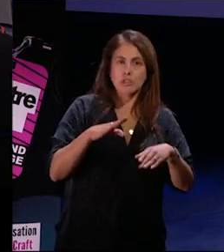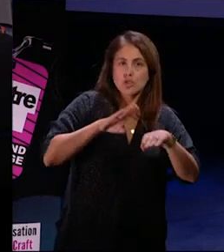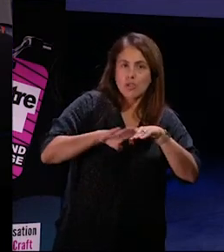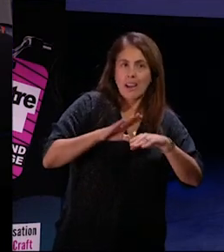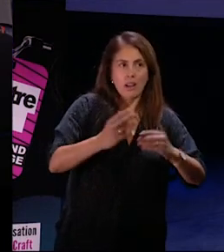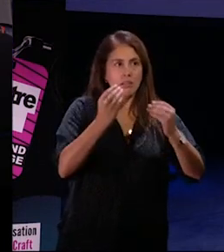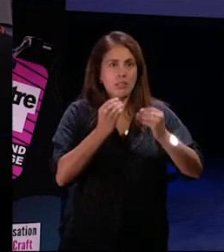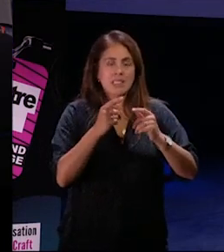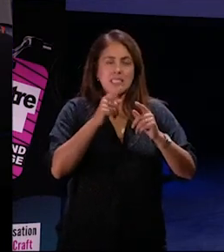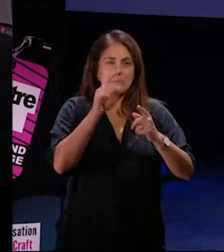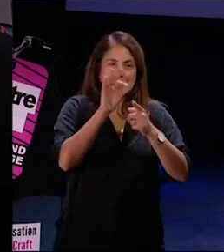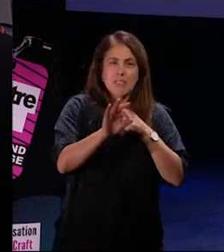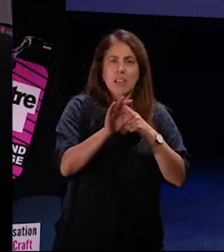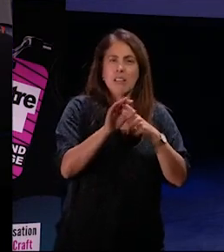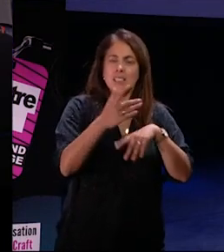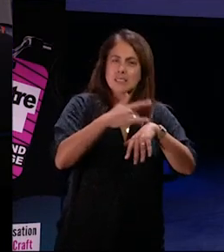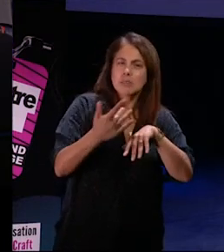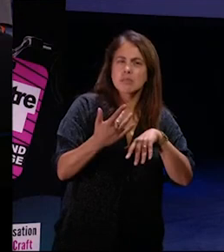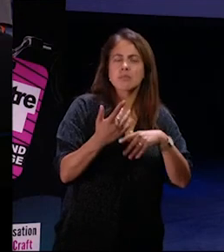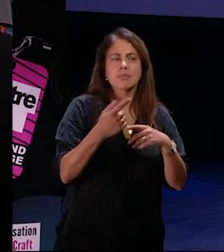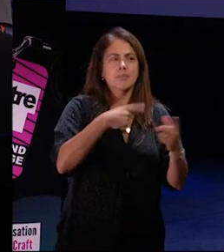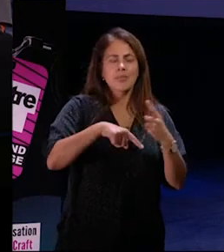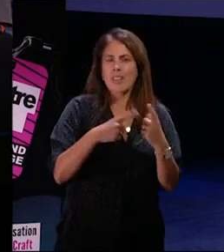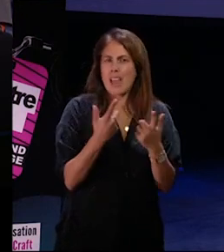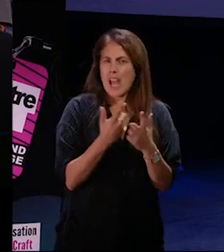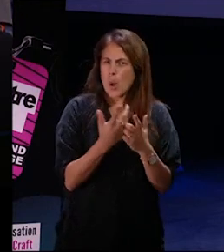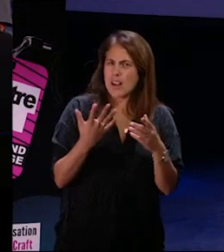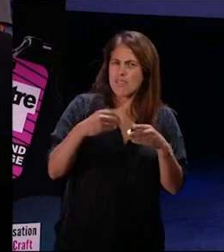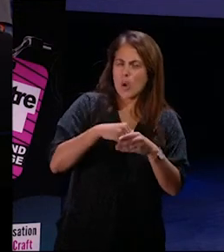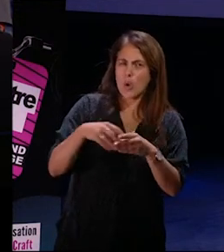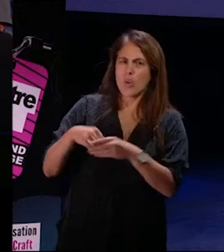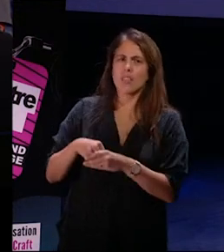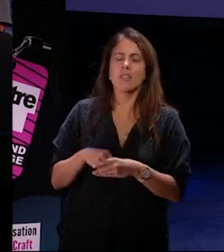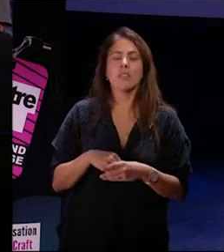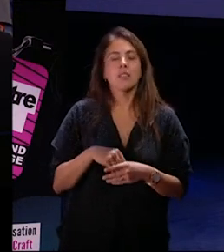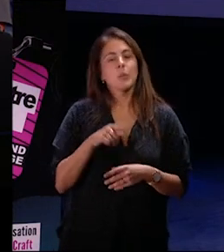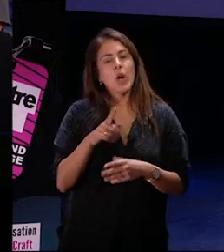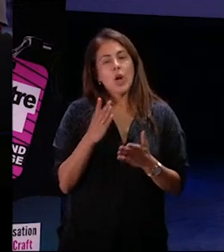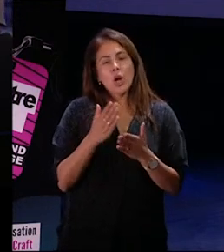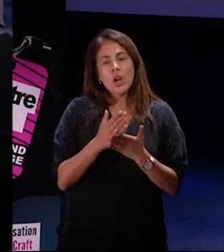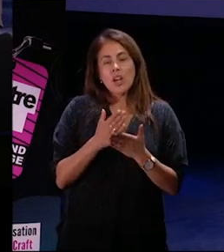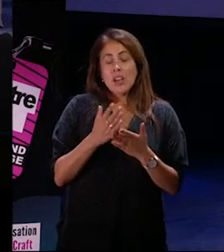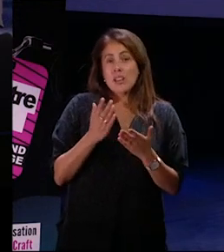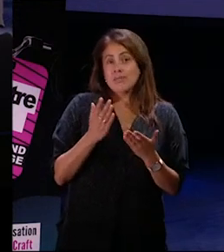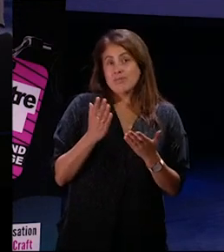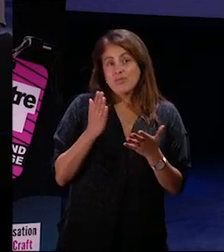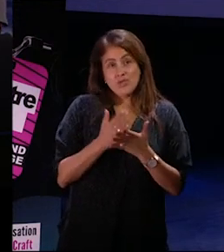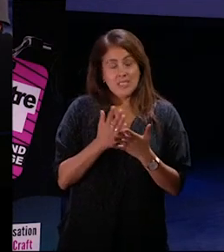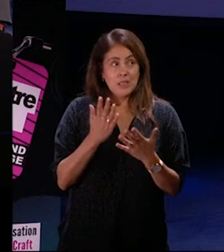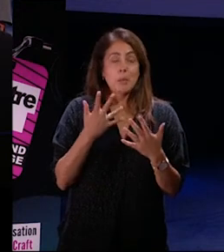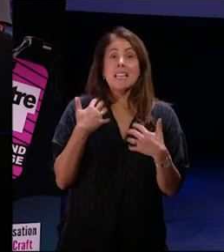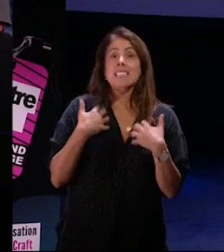give people wanting to get involved in that? We're very early on in what's going to be an extremely exciting